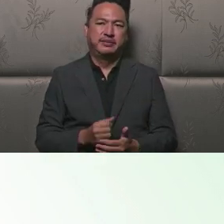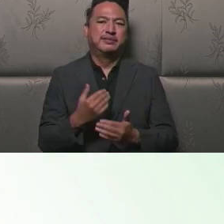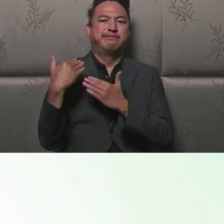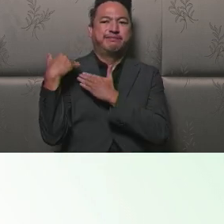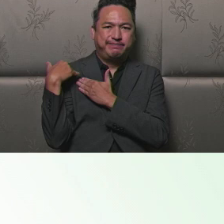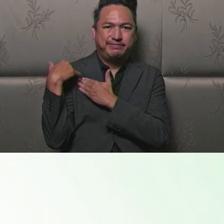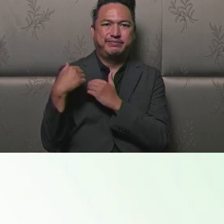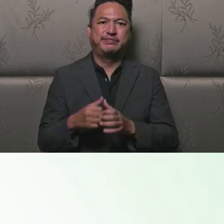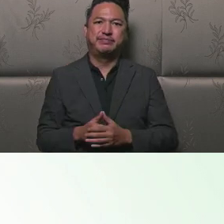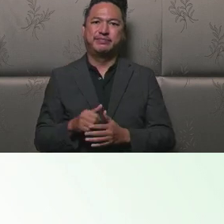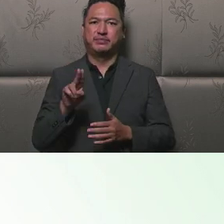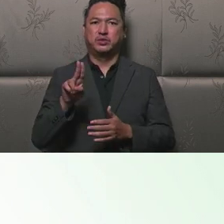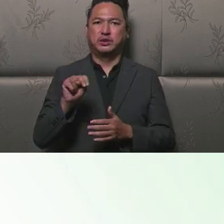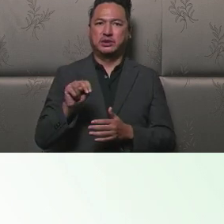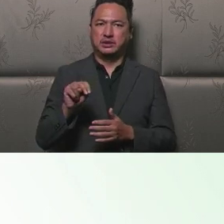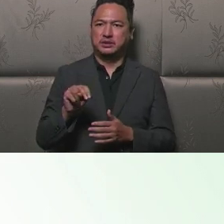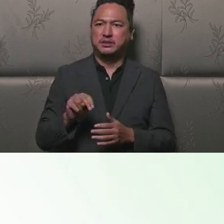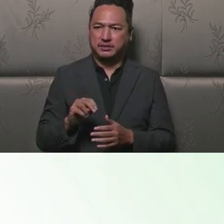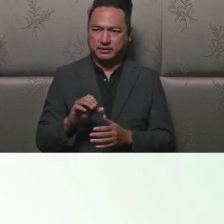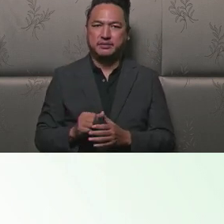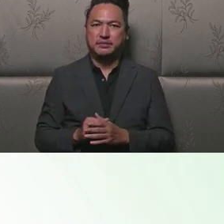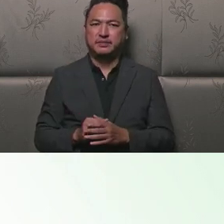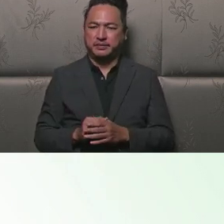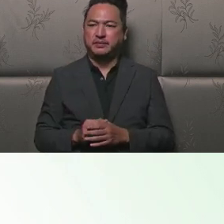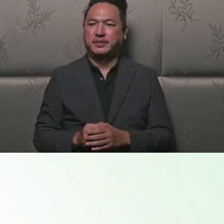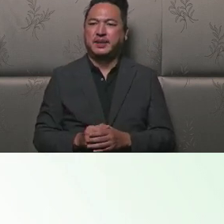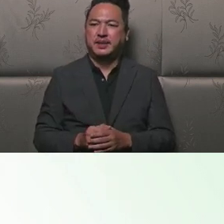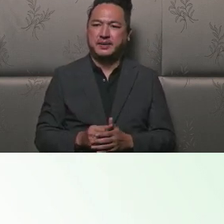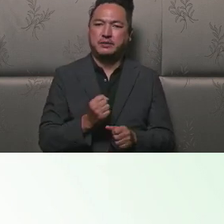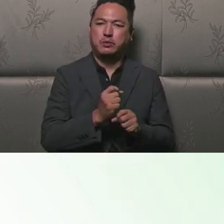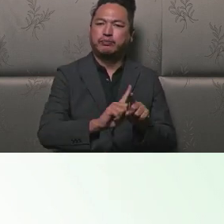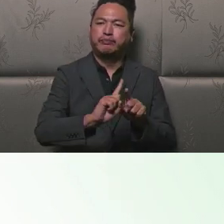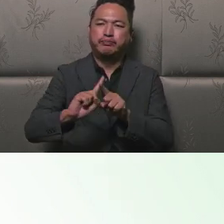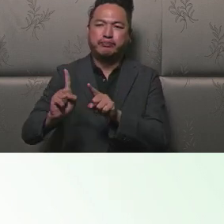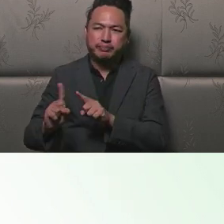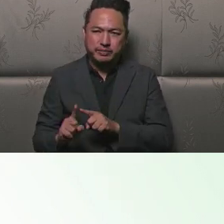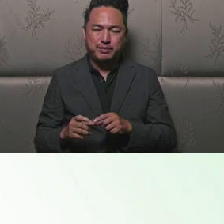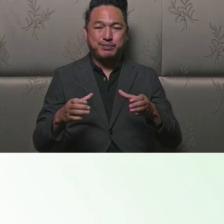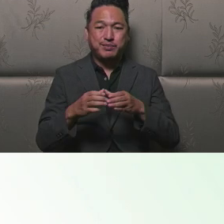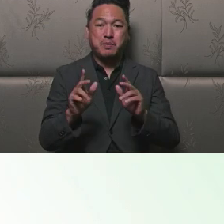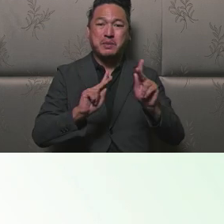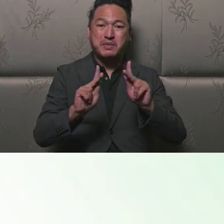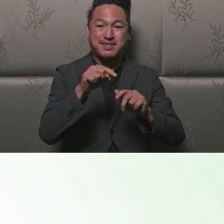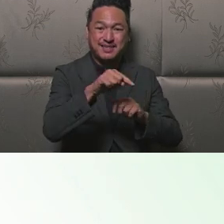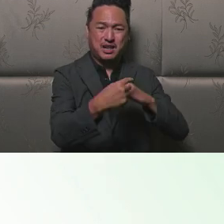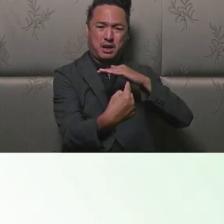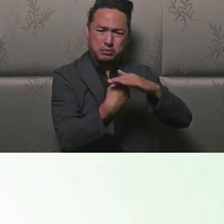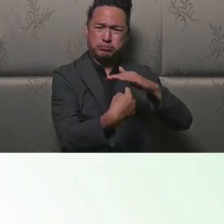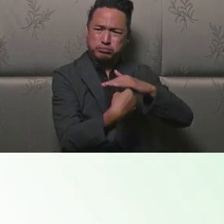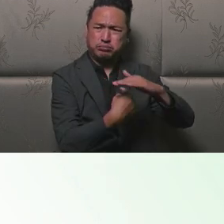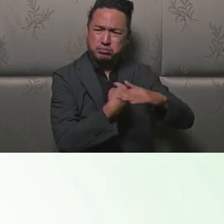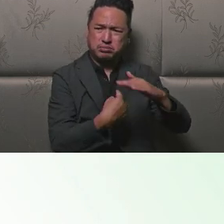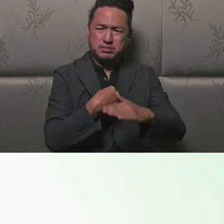one of the populations that really needs very serious attention. As you will see, the